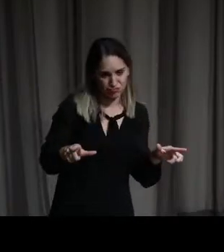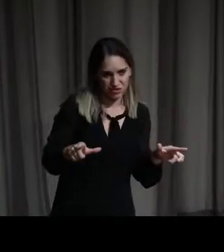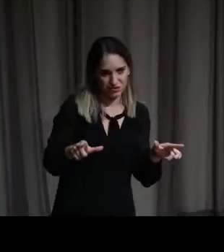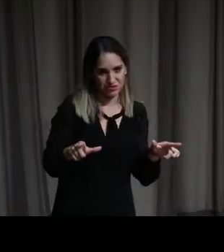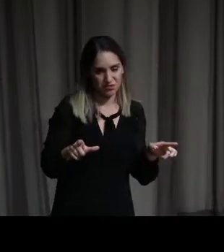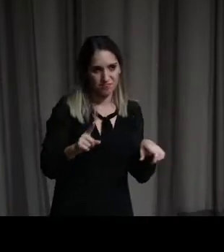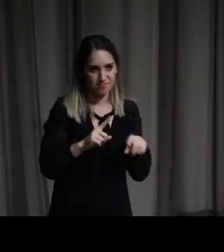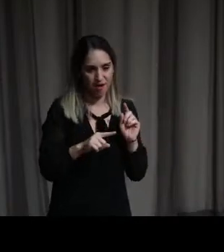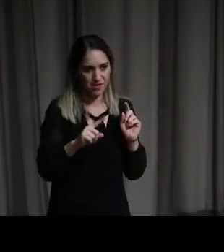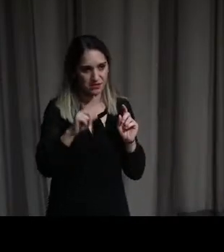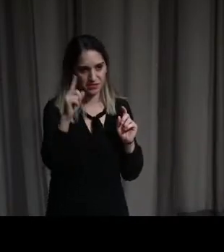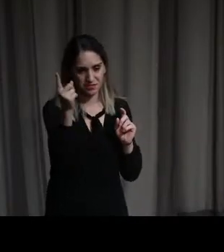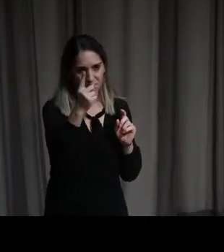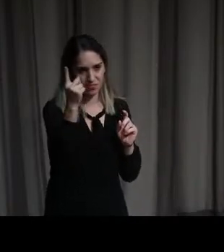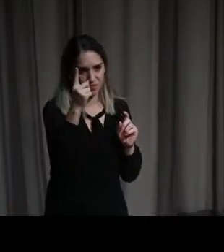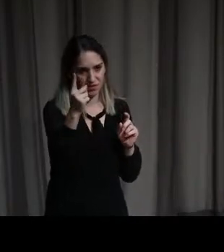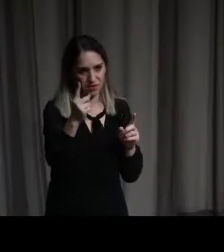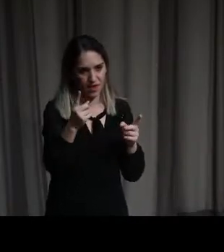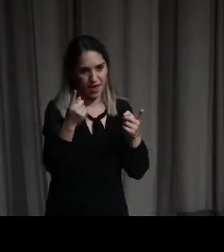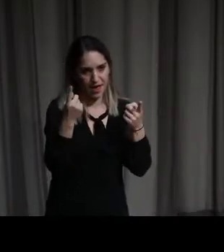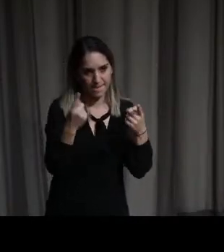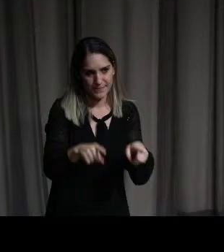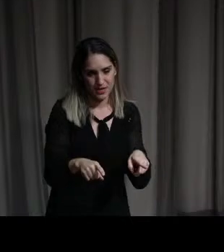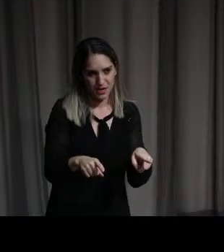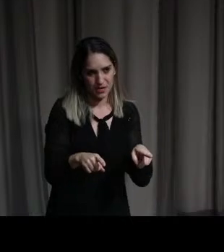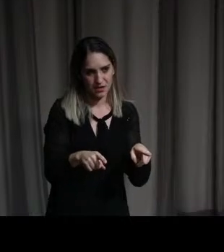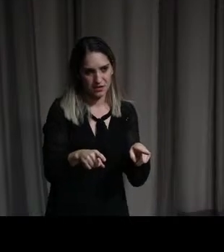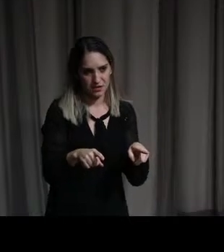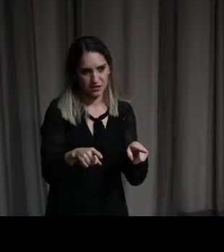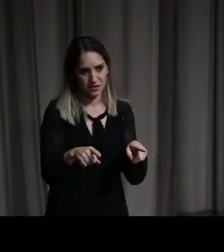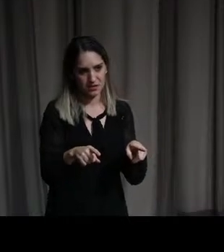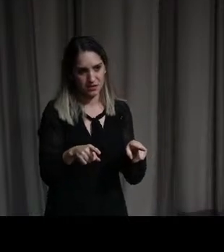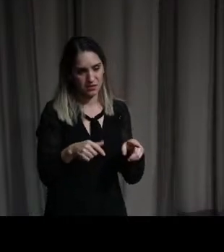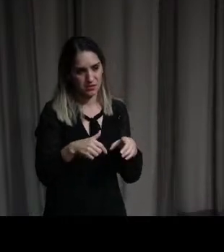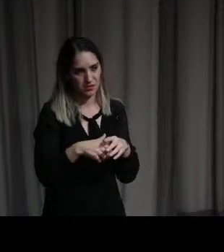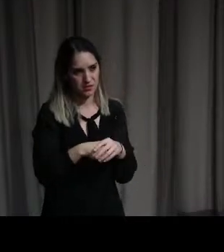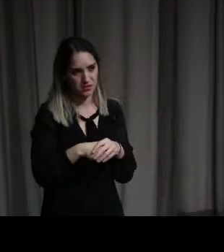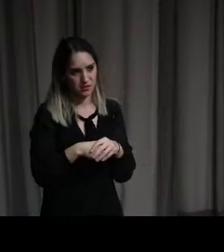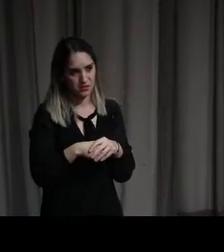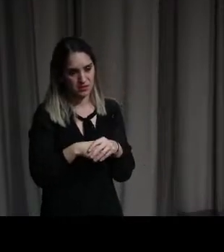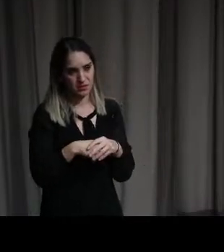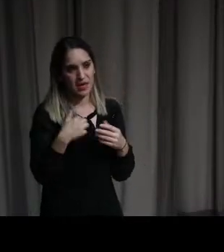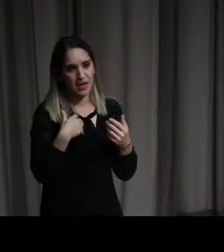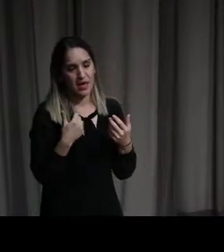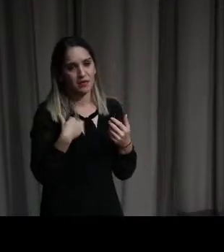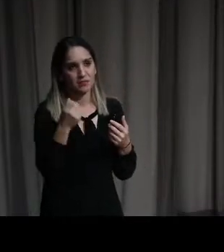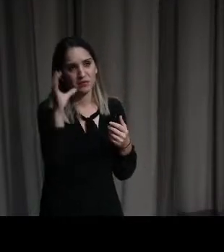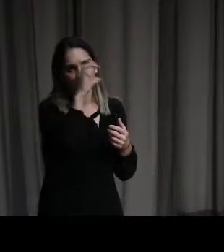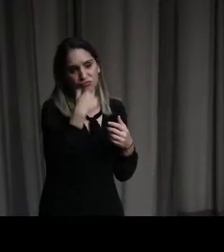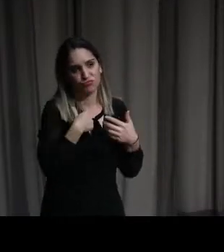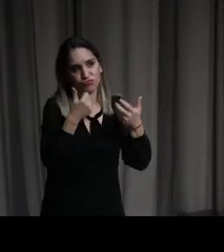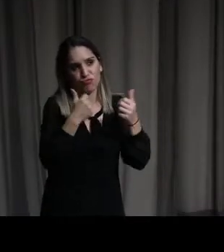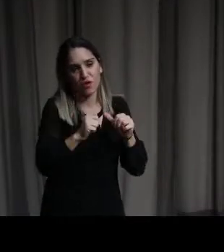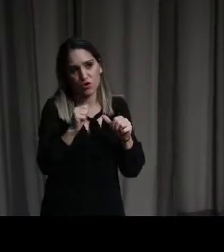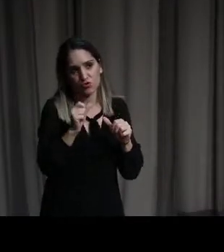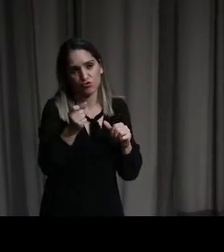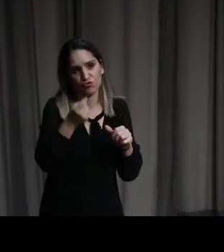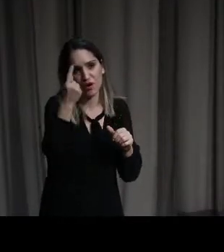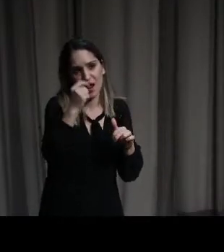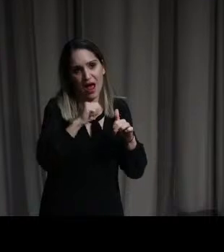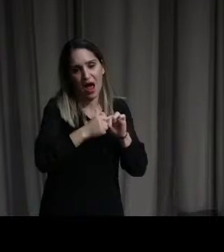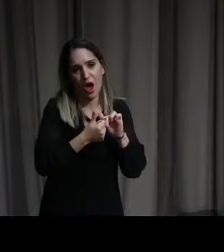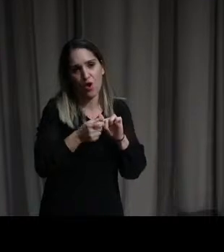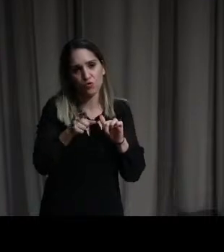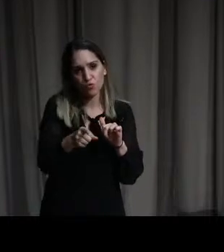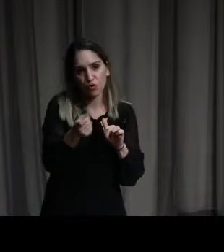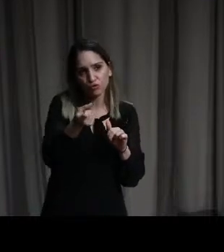was sort of a, yeah, like, I don't know, you can tell me, but I guess that I'm trying to understand, like, how do you